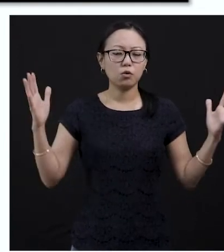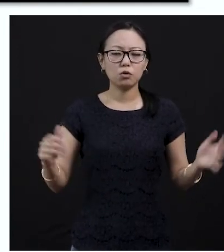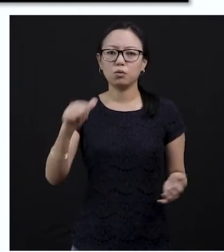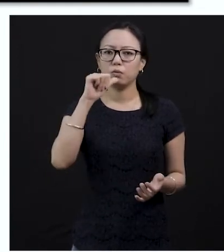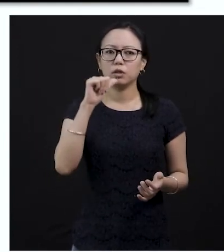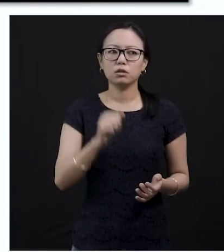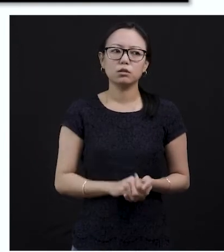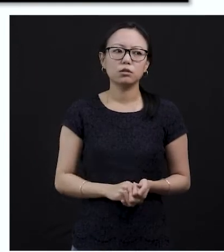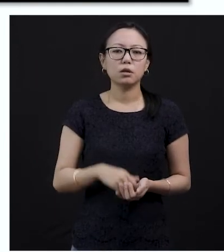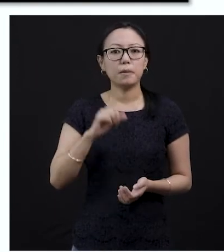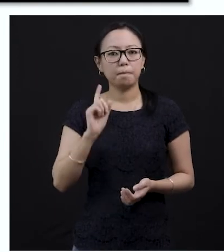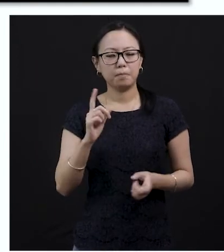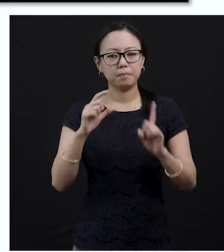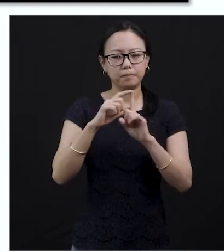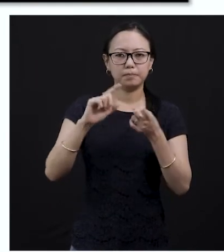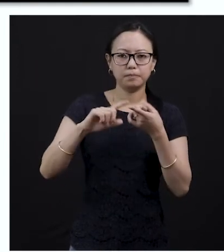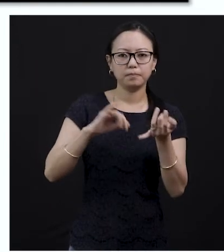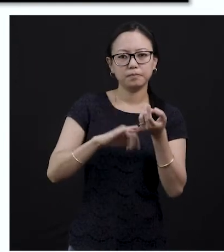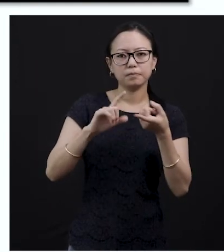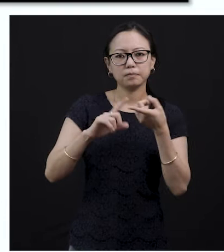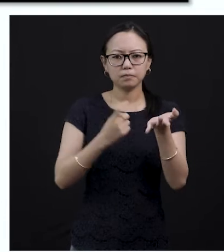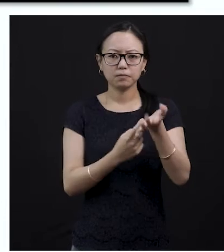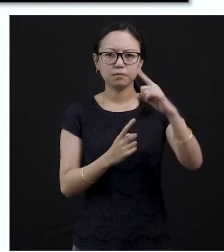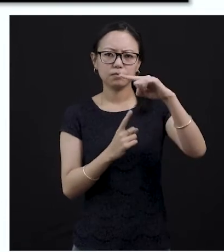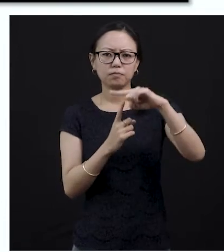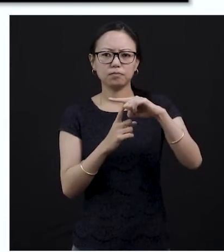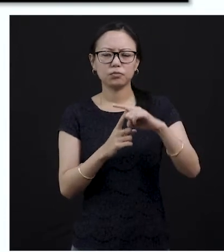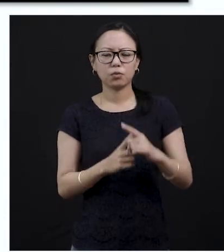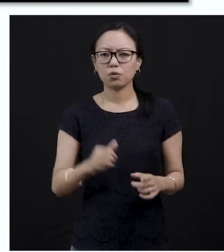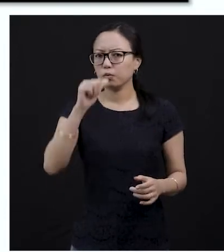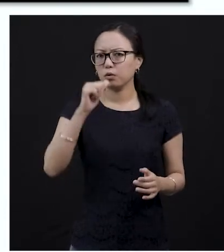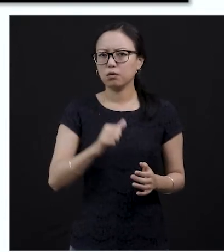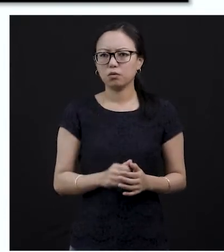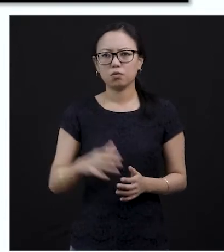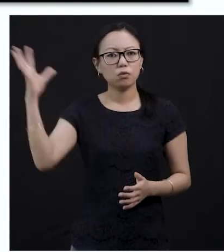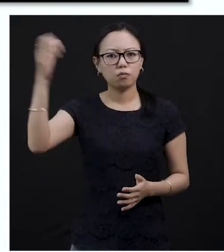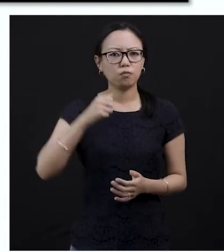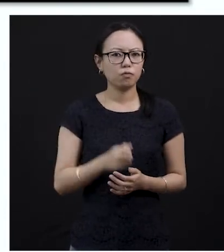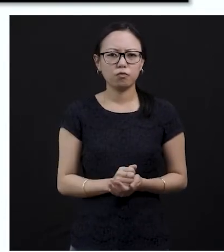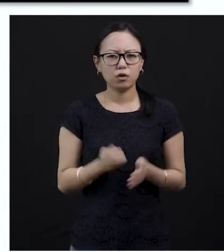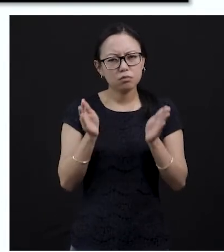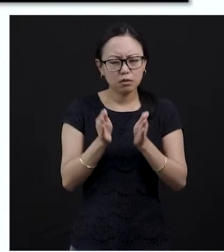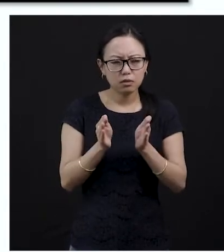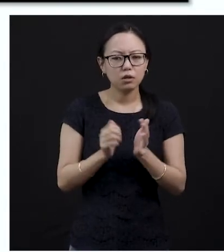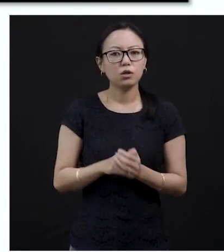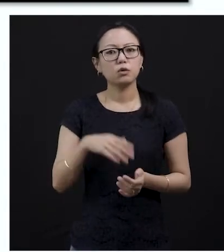desert plants, their leaves are modified into spines, okay, or thorns, in order to